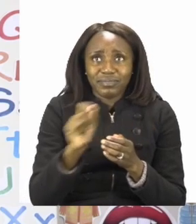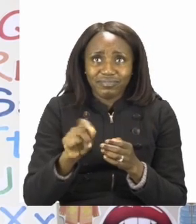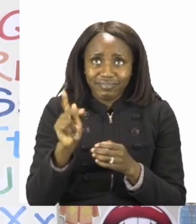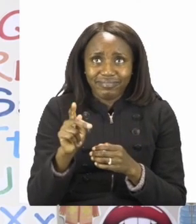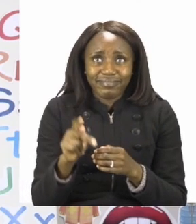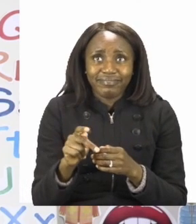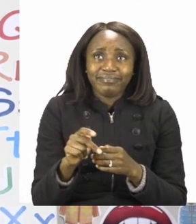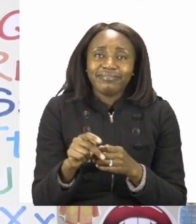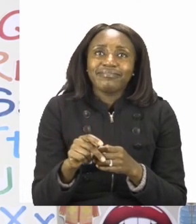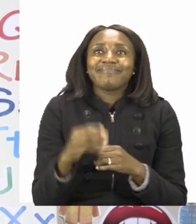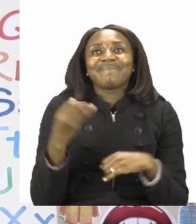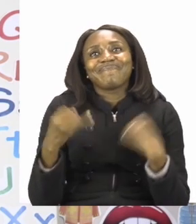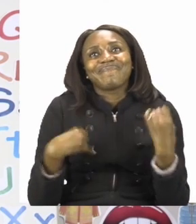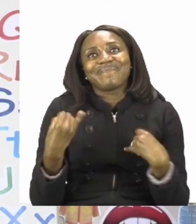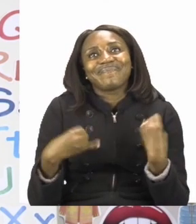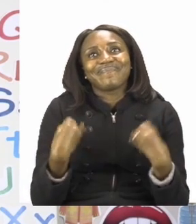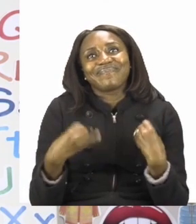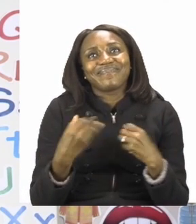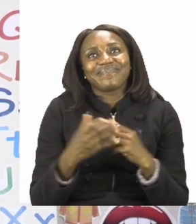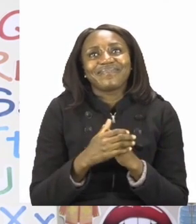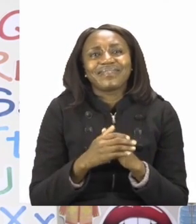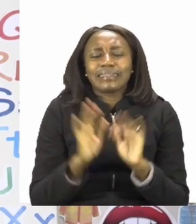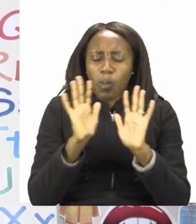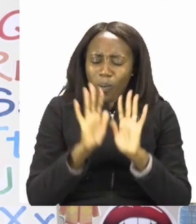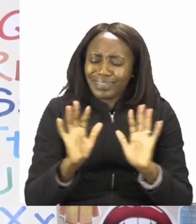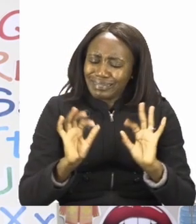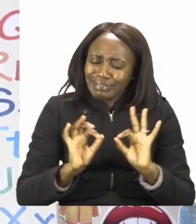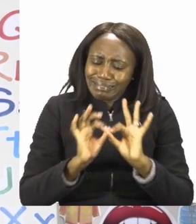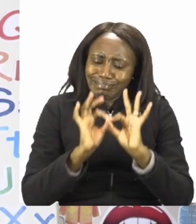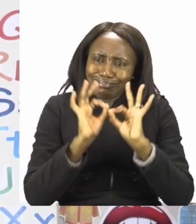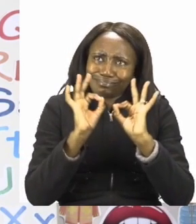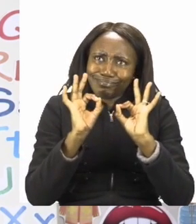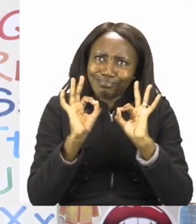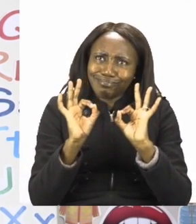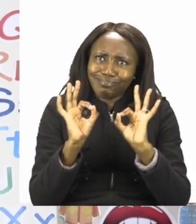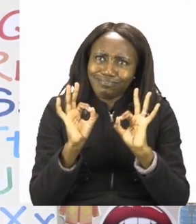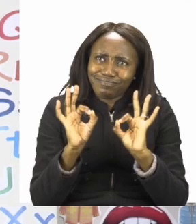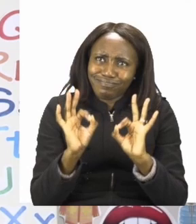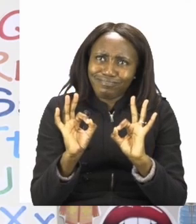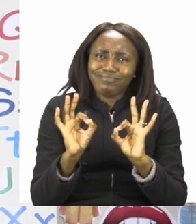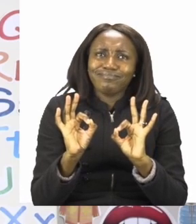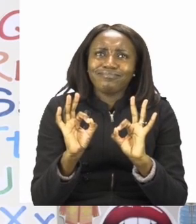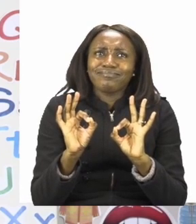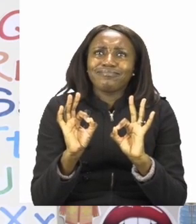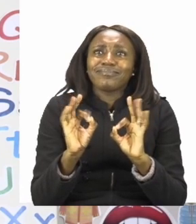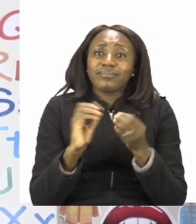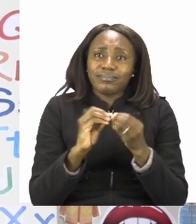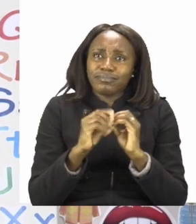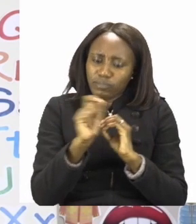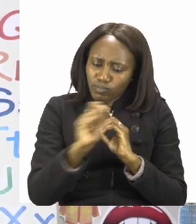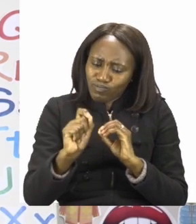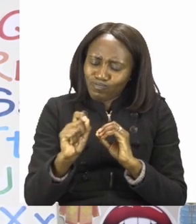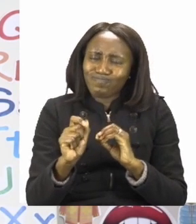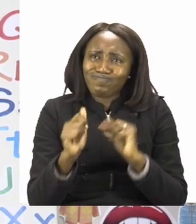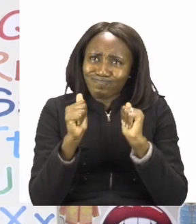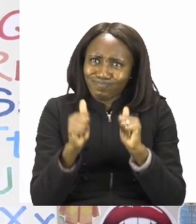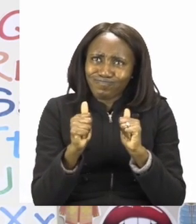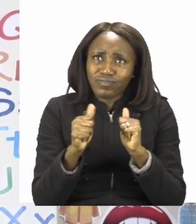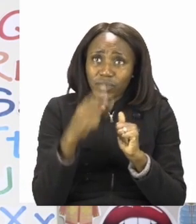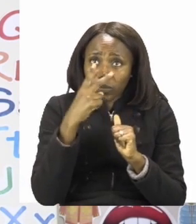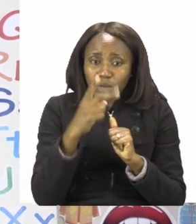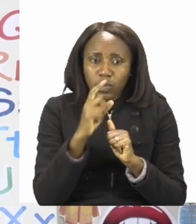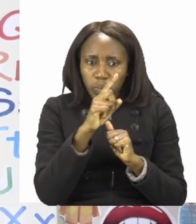fun with both of your exercises. Color neatly, please, for the cars, and number all the people that you can